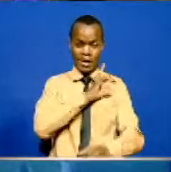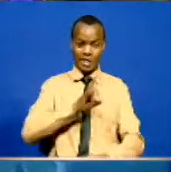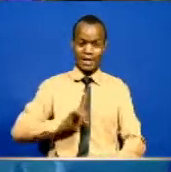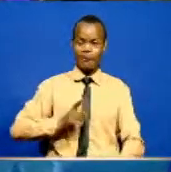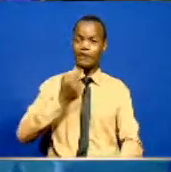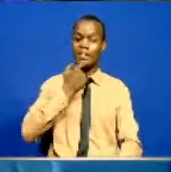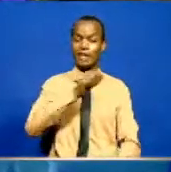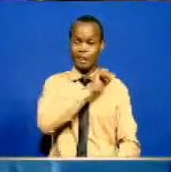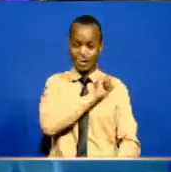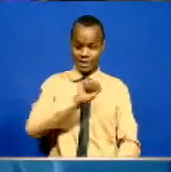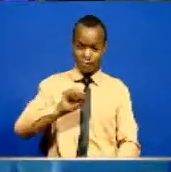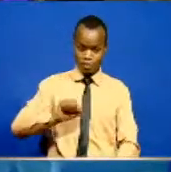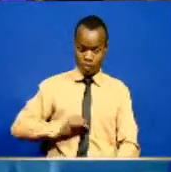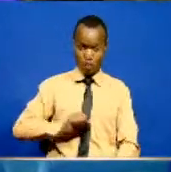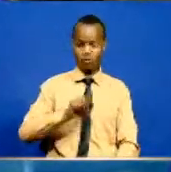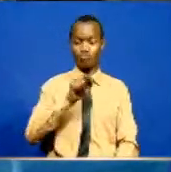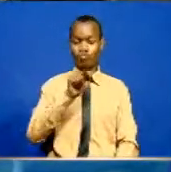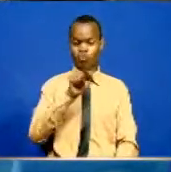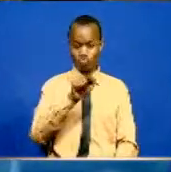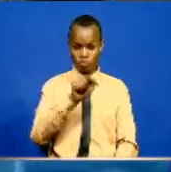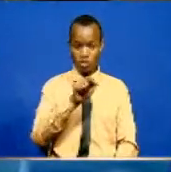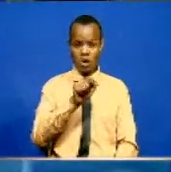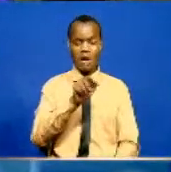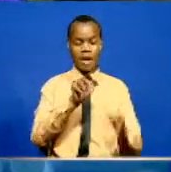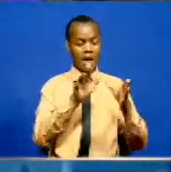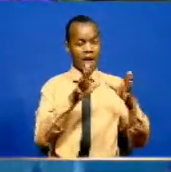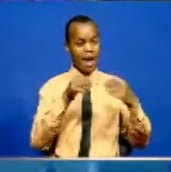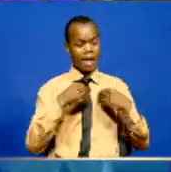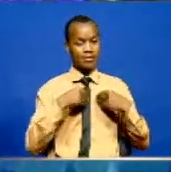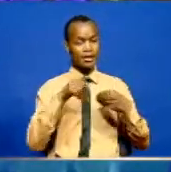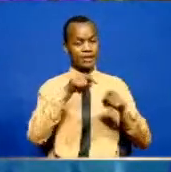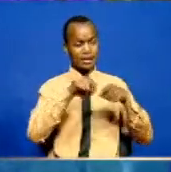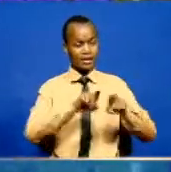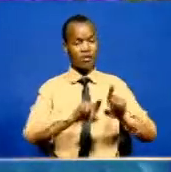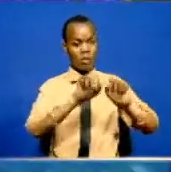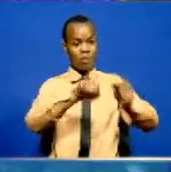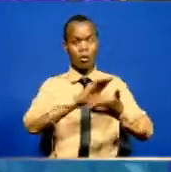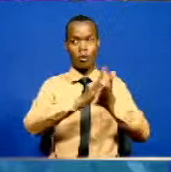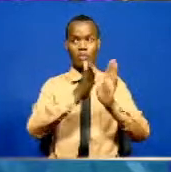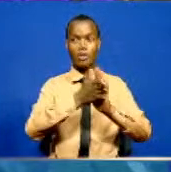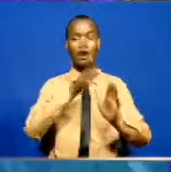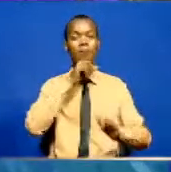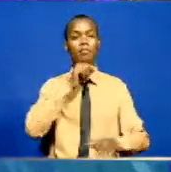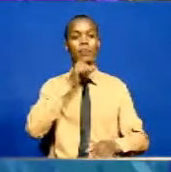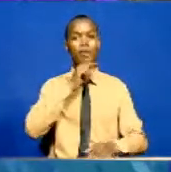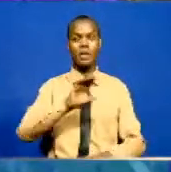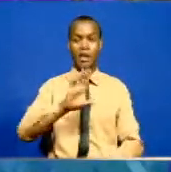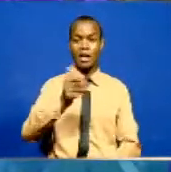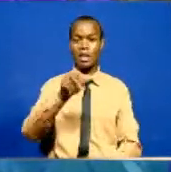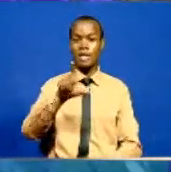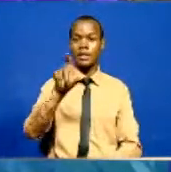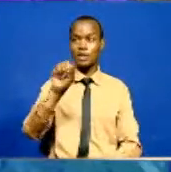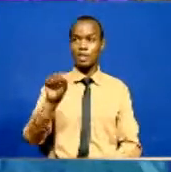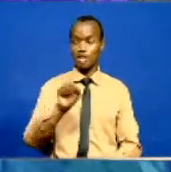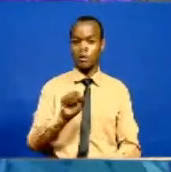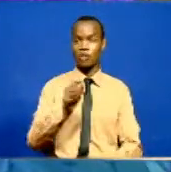prove yourself to be a man. Charles, Muzi has